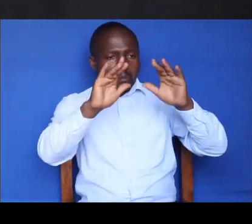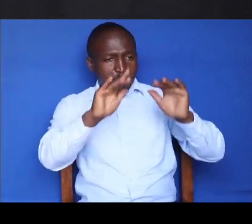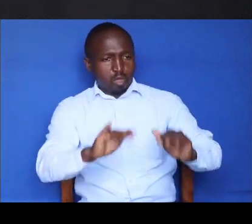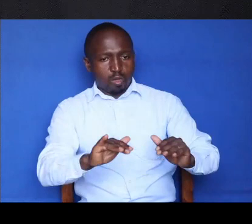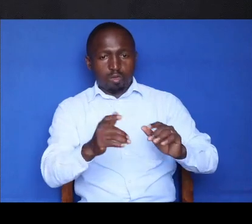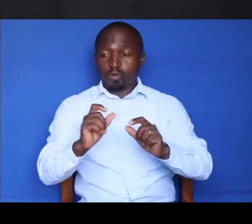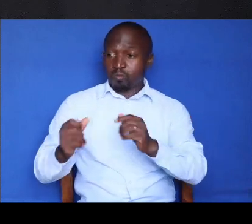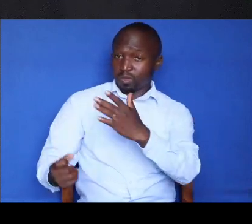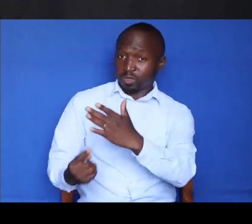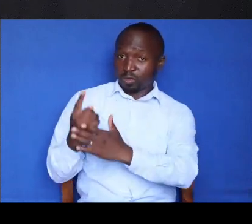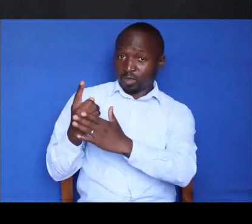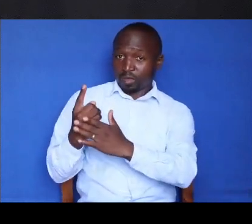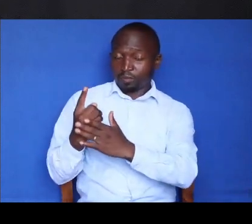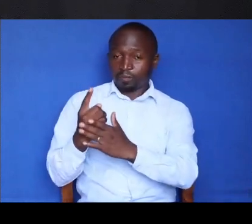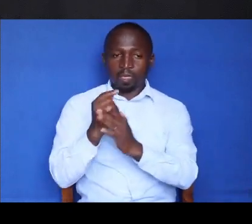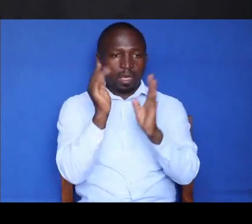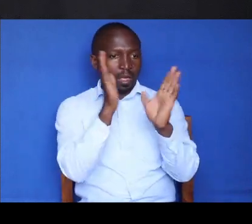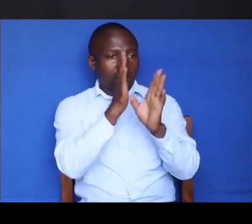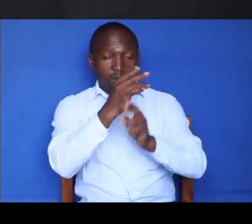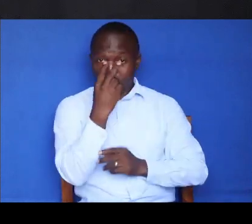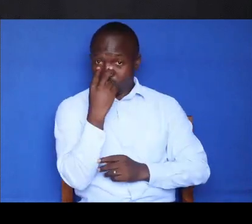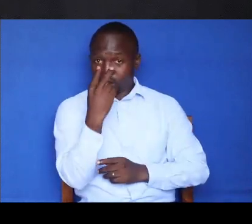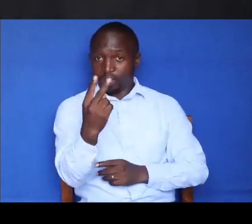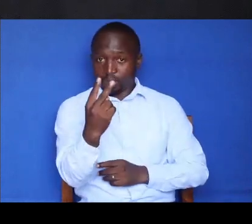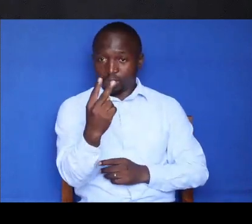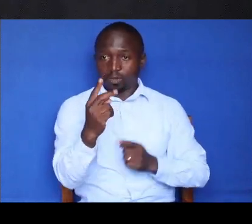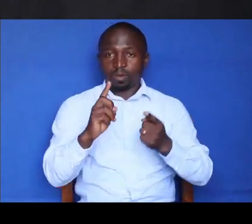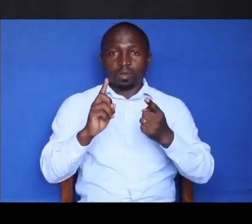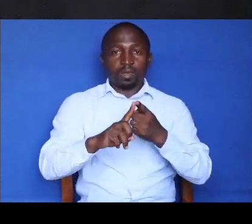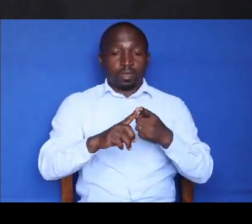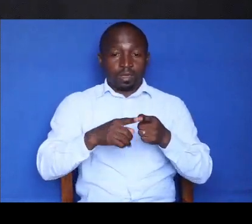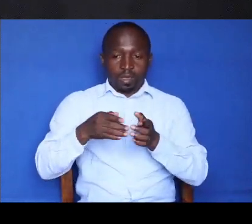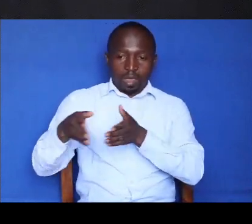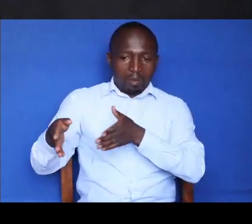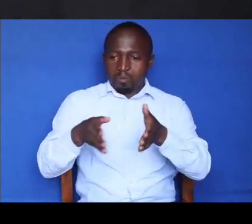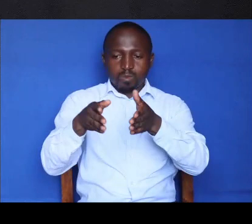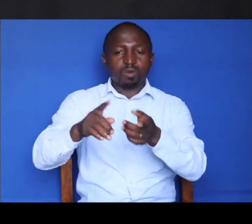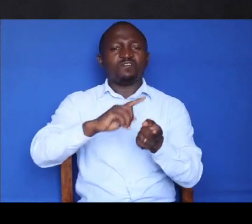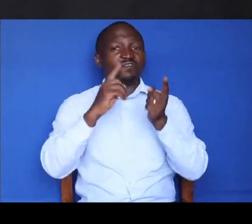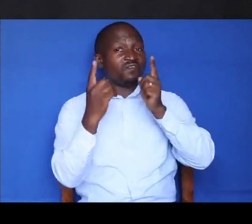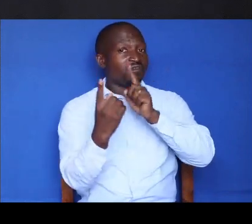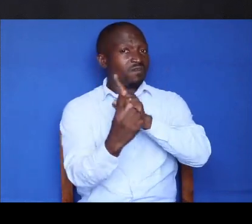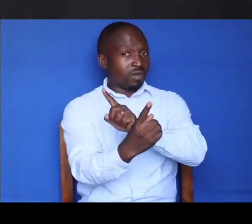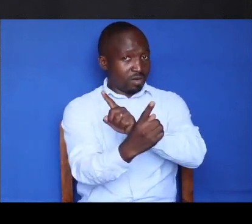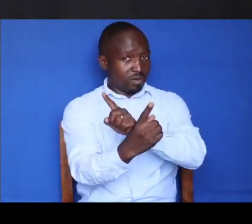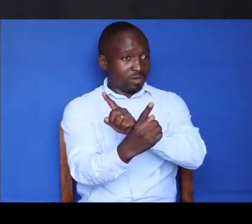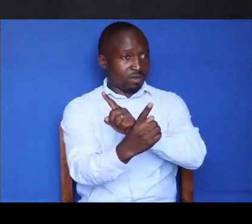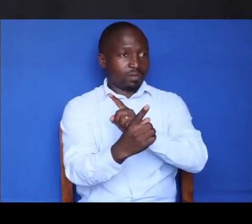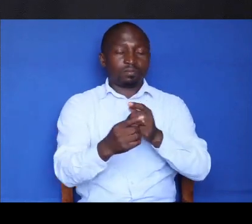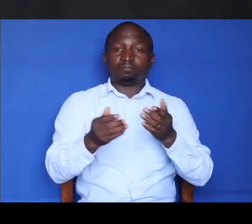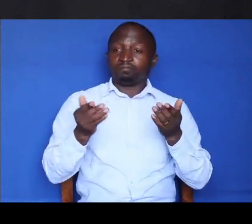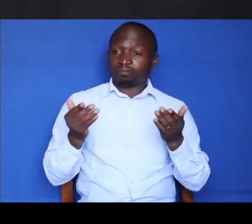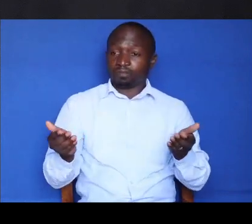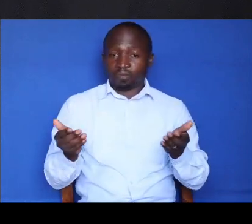system, erosion renewed, the physical appearance does not remain the same of the river